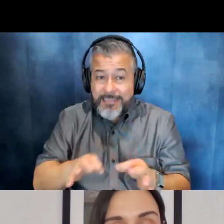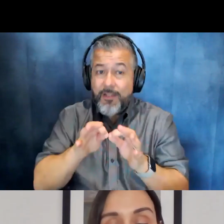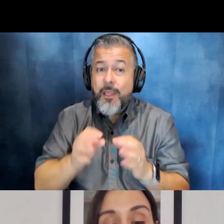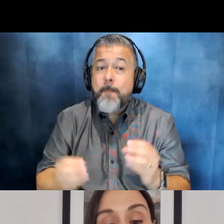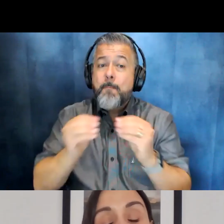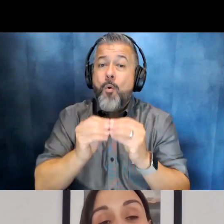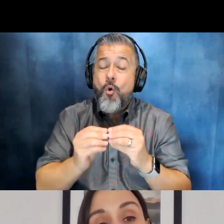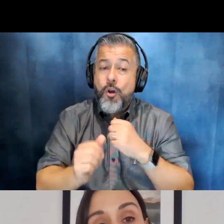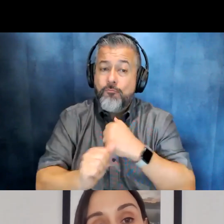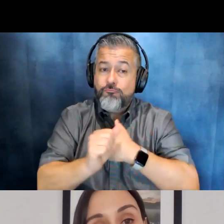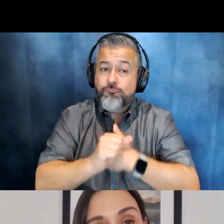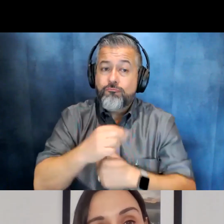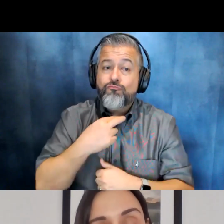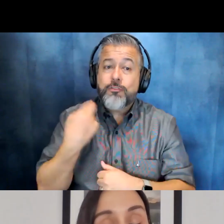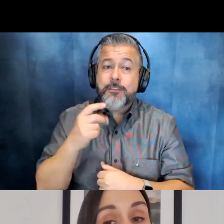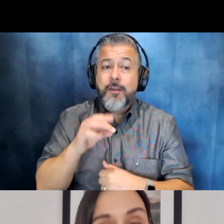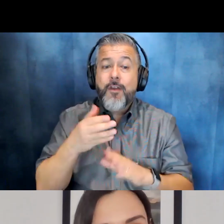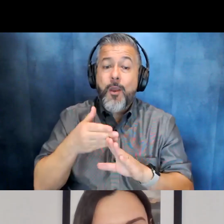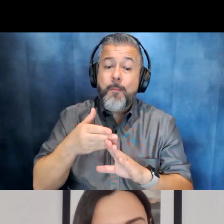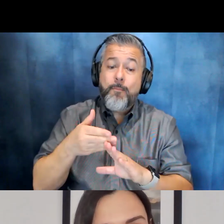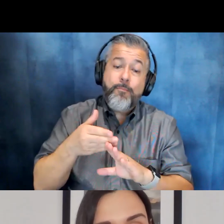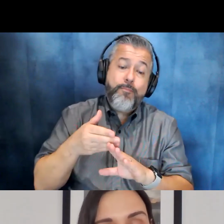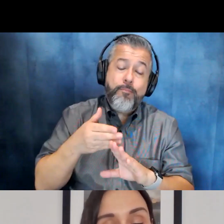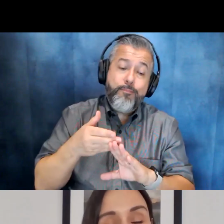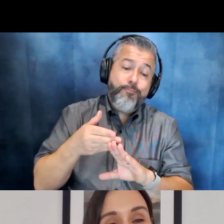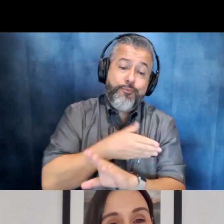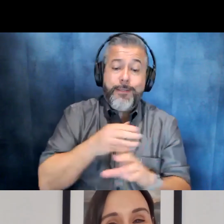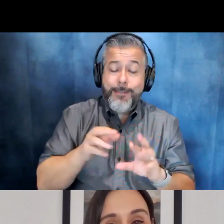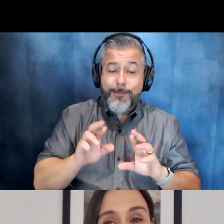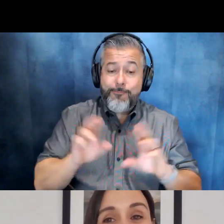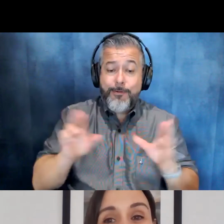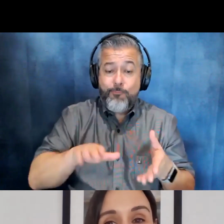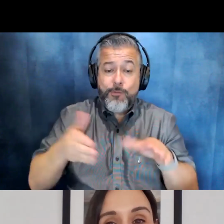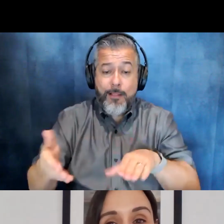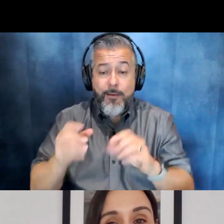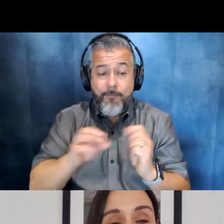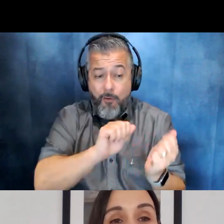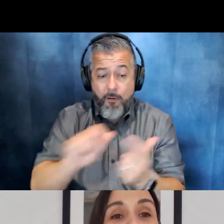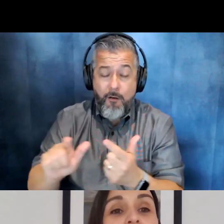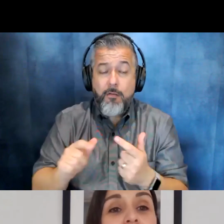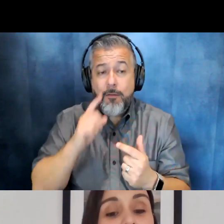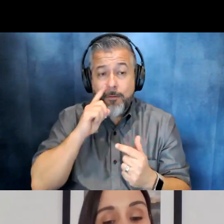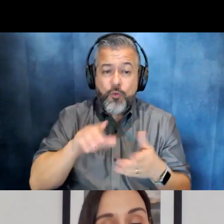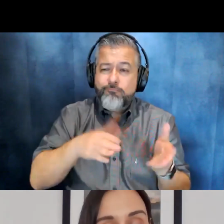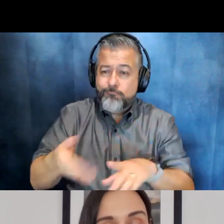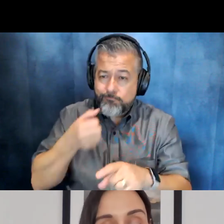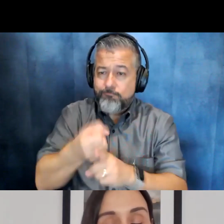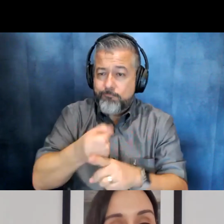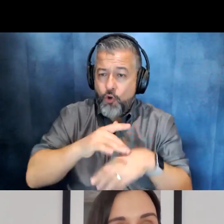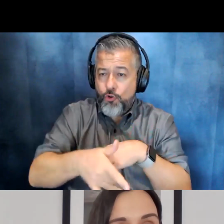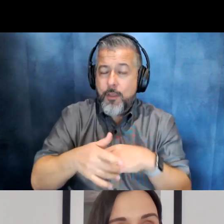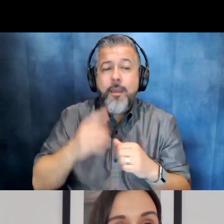risk of premature mortality from all causes. So it's actually been compared to risk factors like